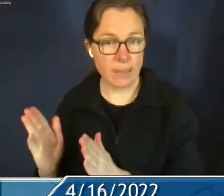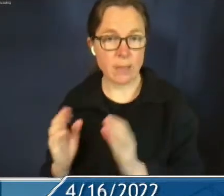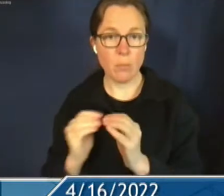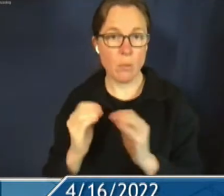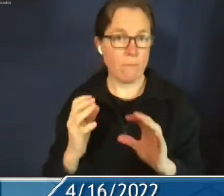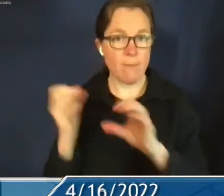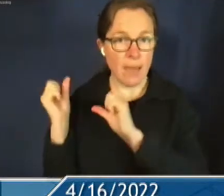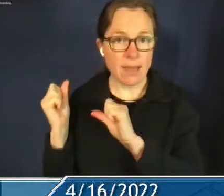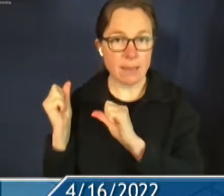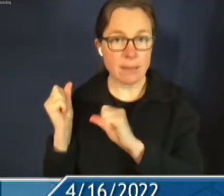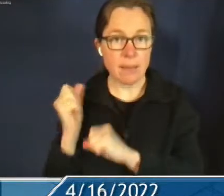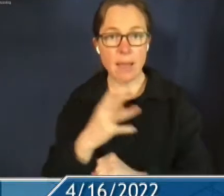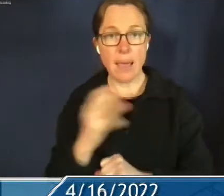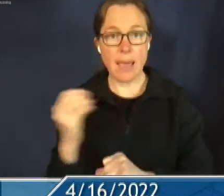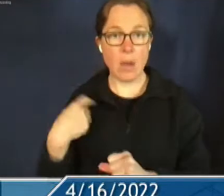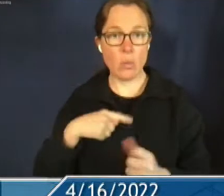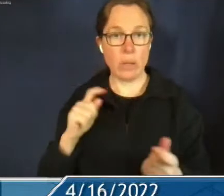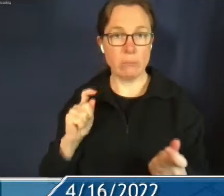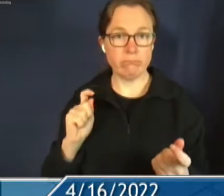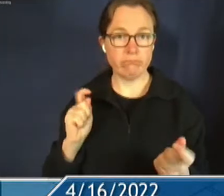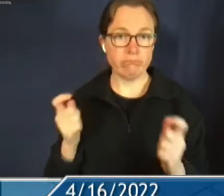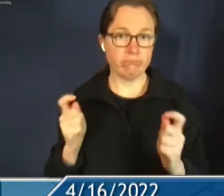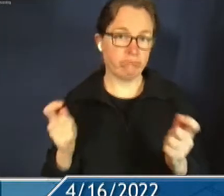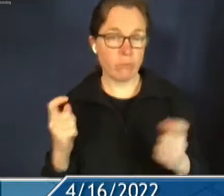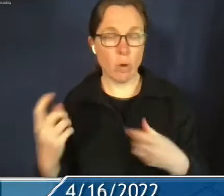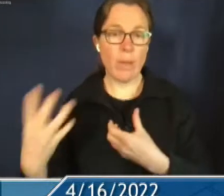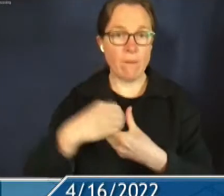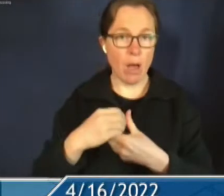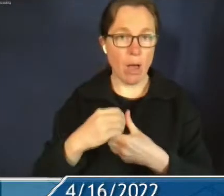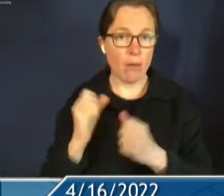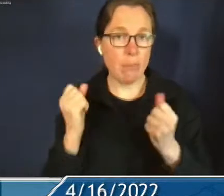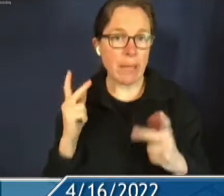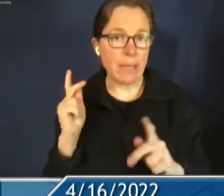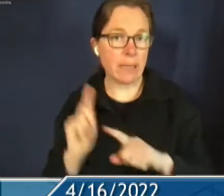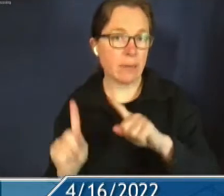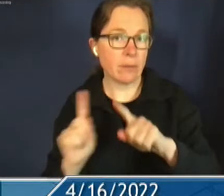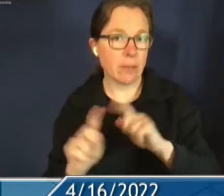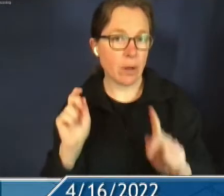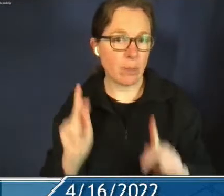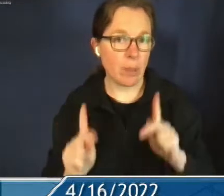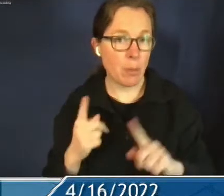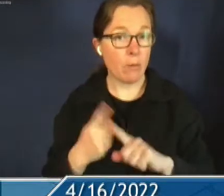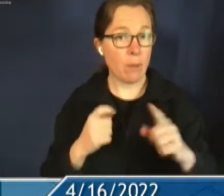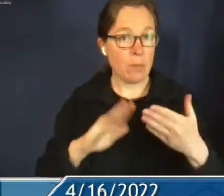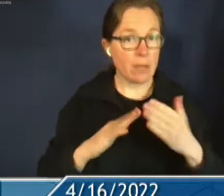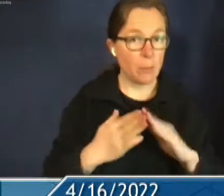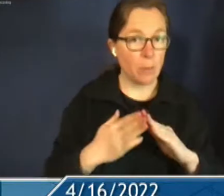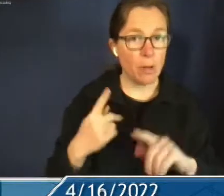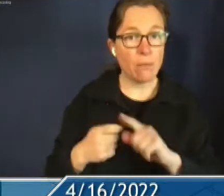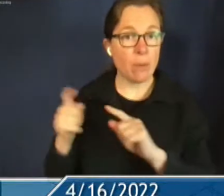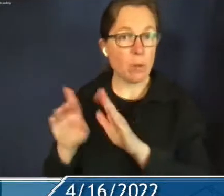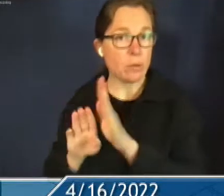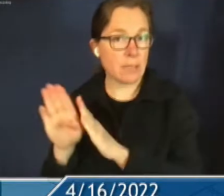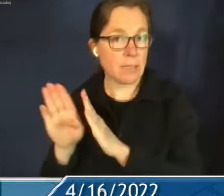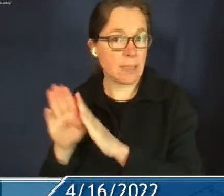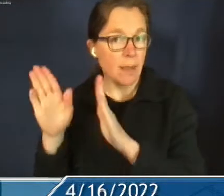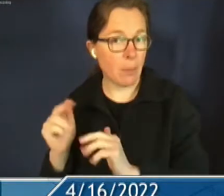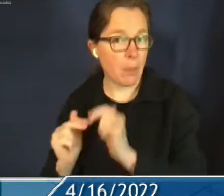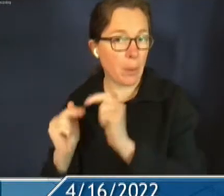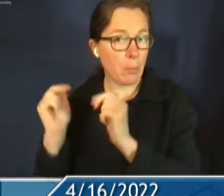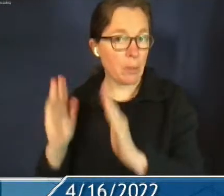that we involved a series of stakeholders, both from the community, from the developers, and also from